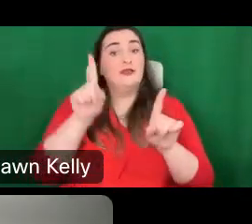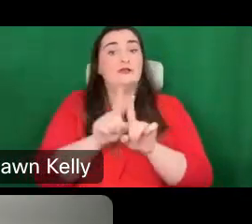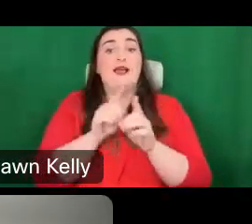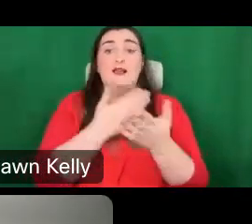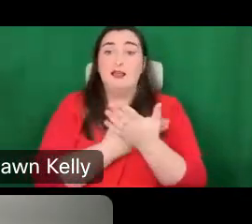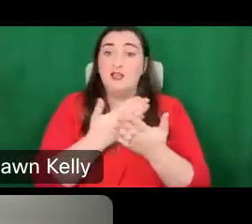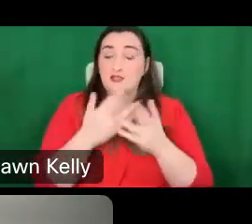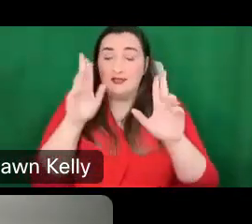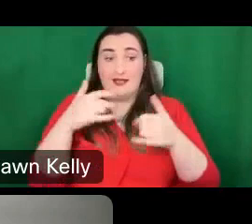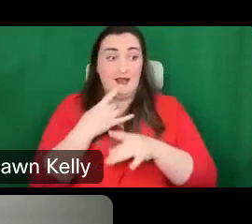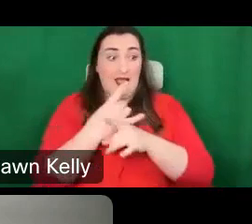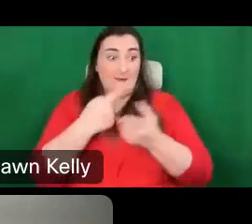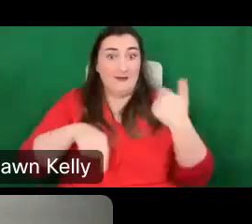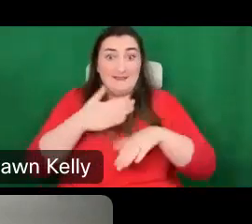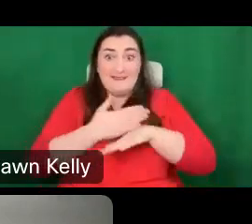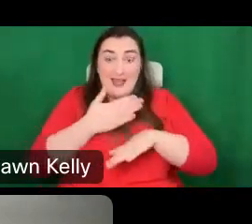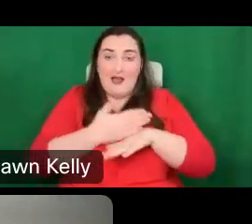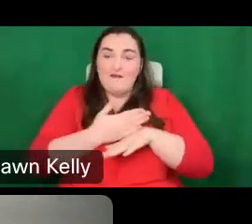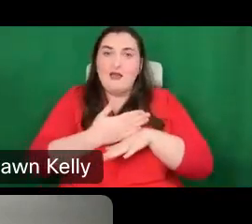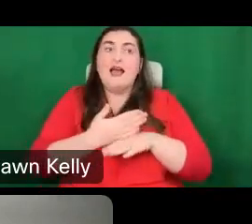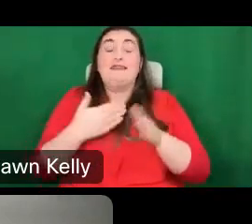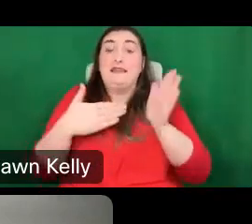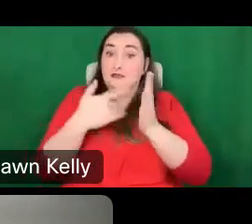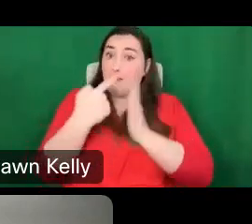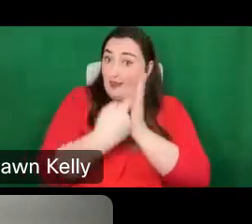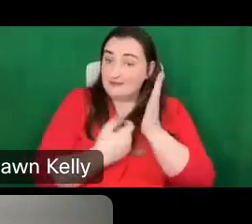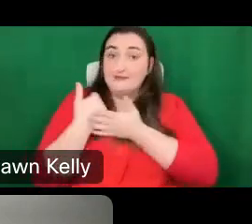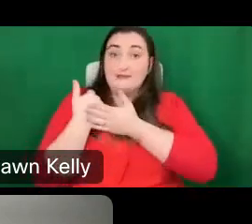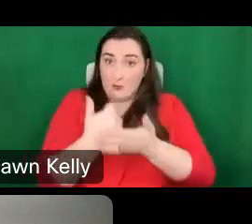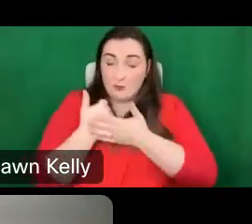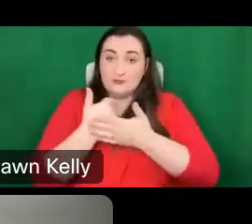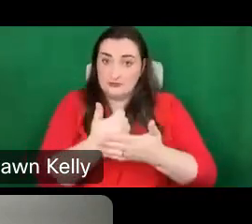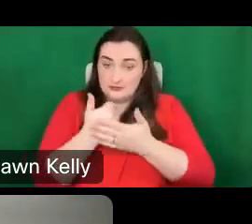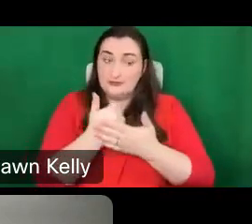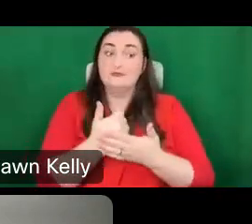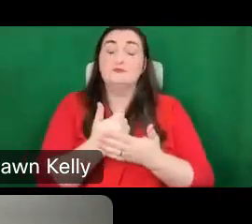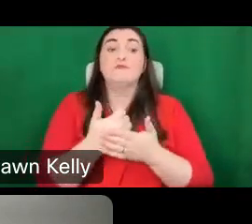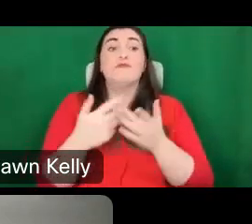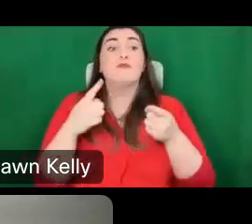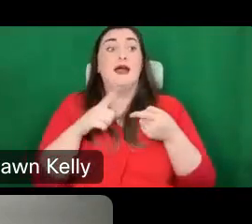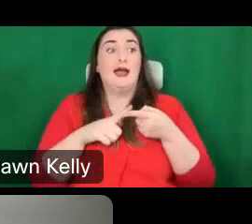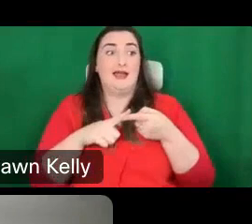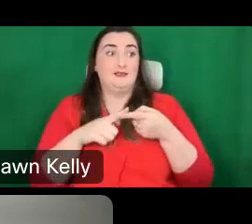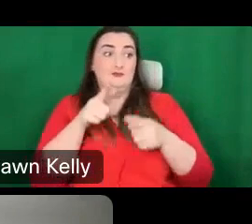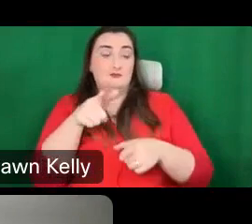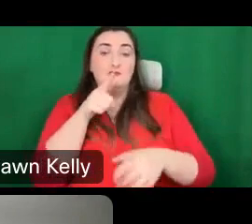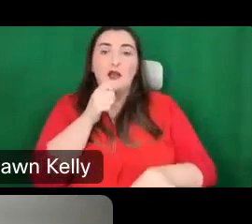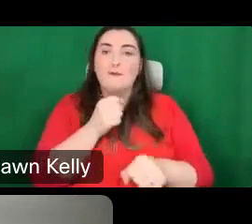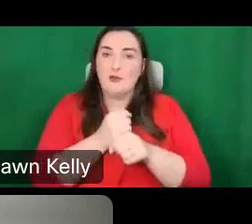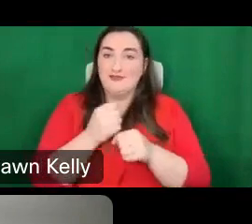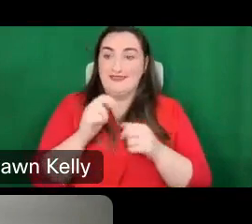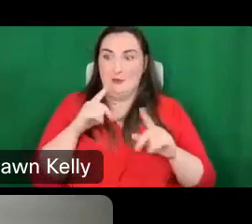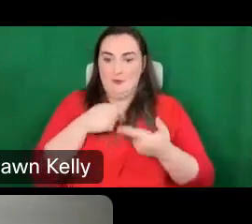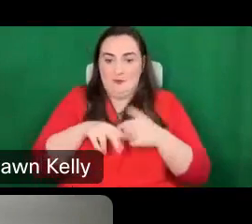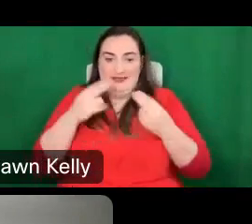for our staff. You know, as much and all as policy has been very supportive, and you know, you referred yourself, John, to the need for